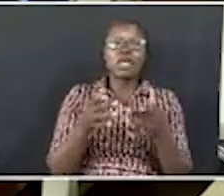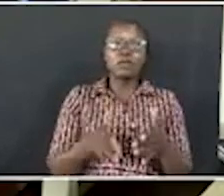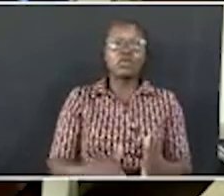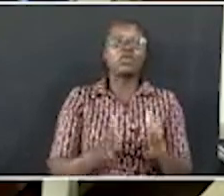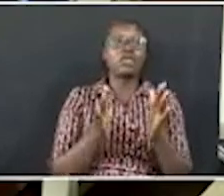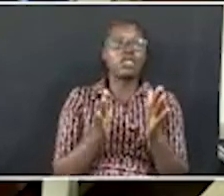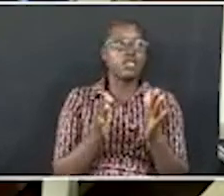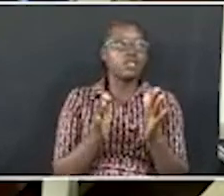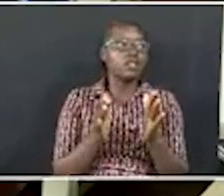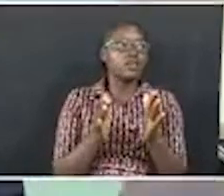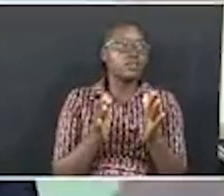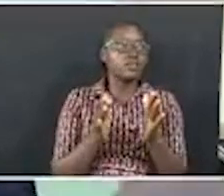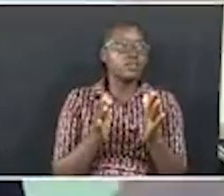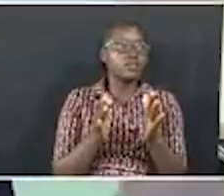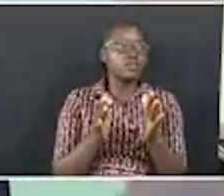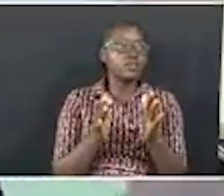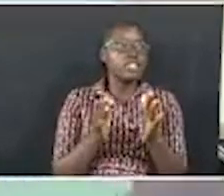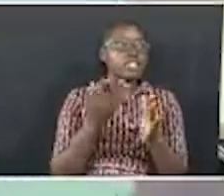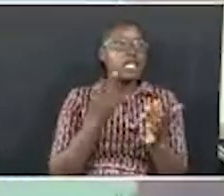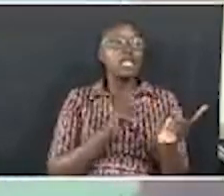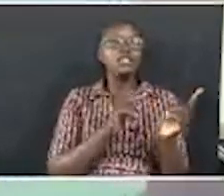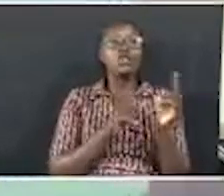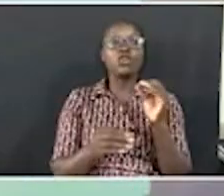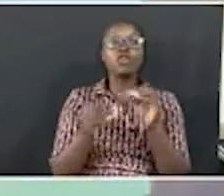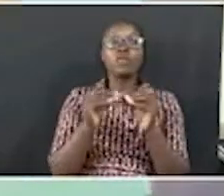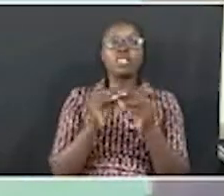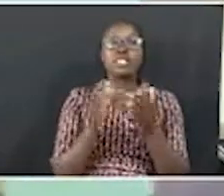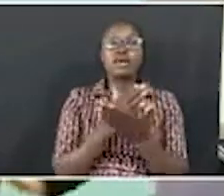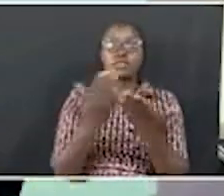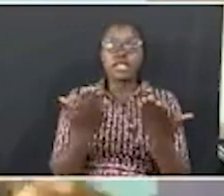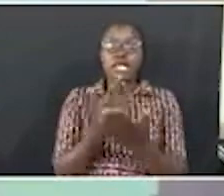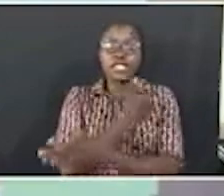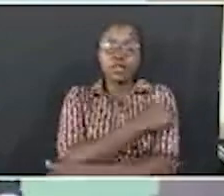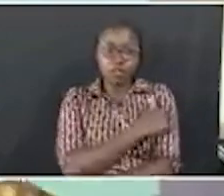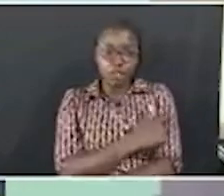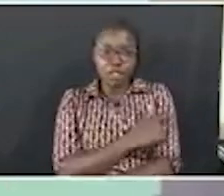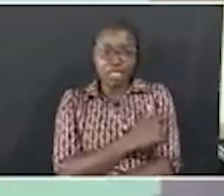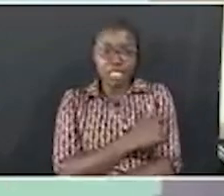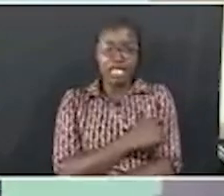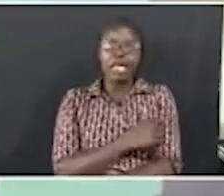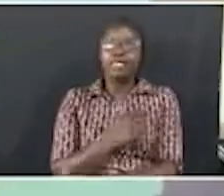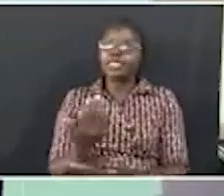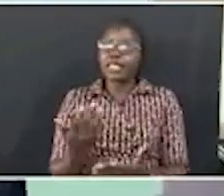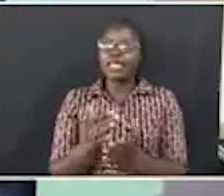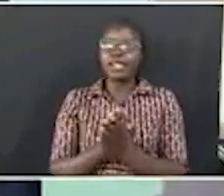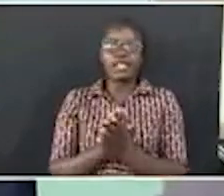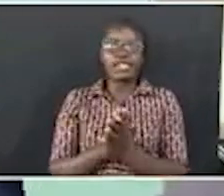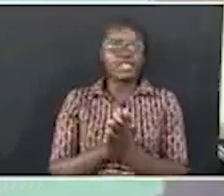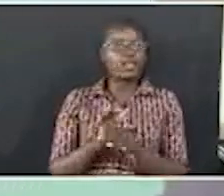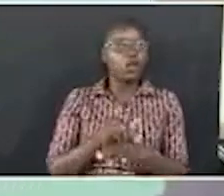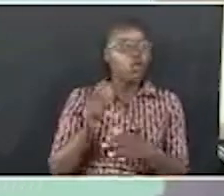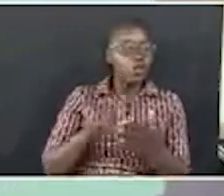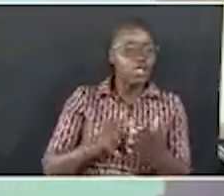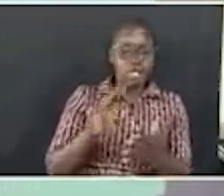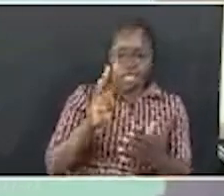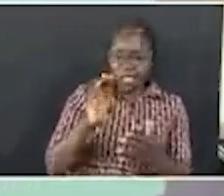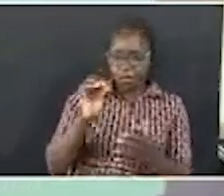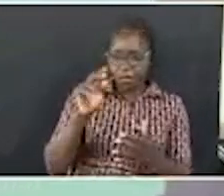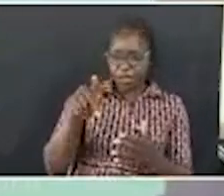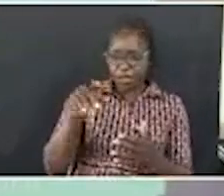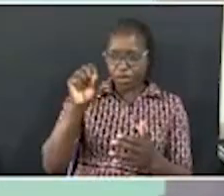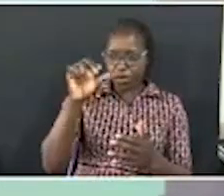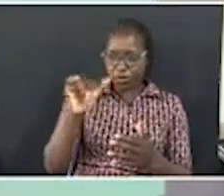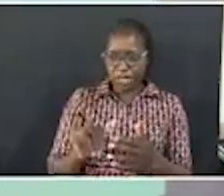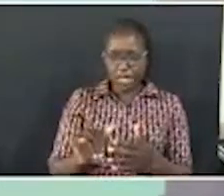way. And you have come across something at the hospital they call biopsy. And now